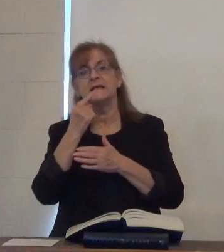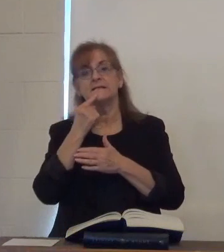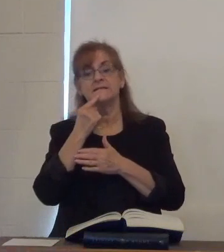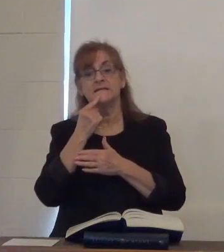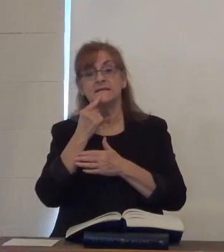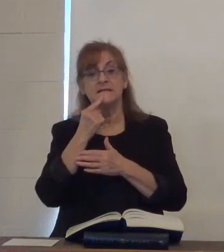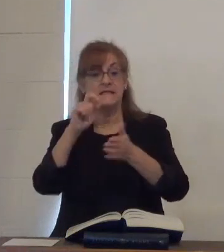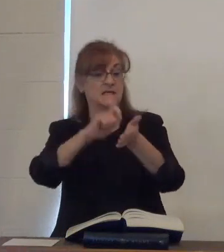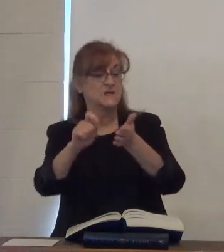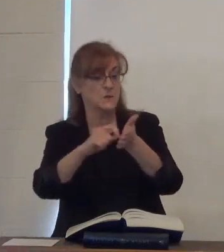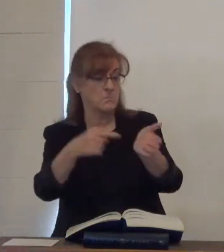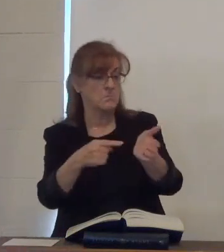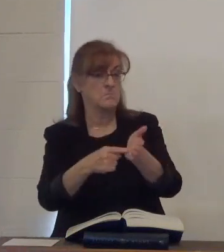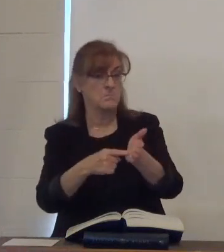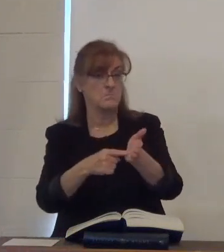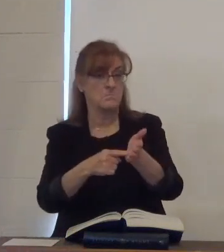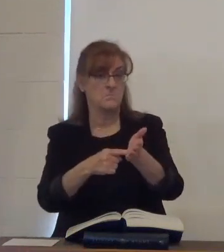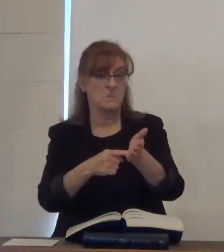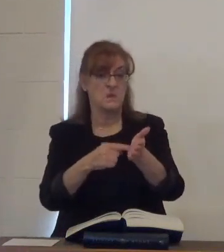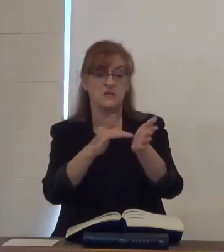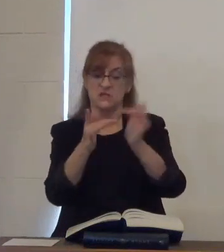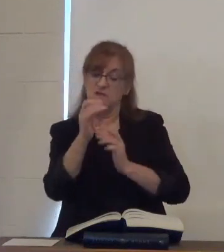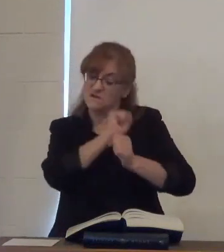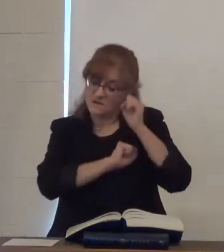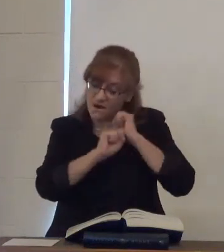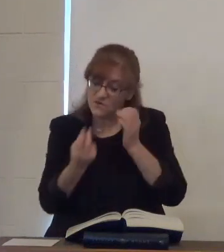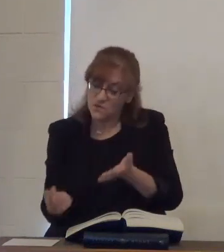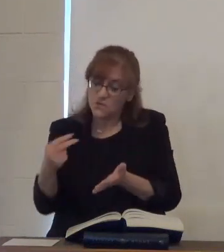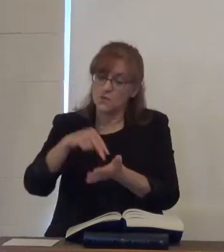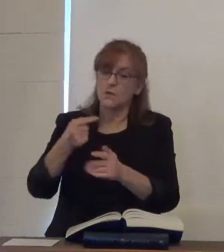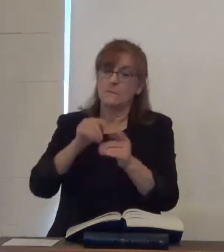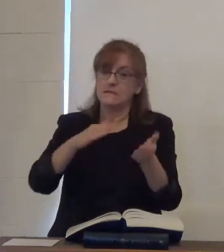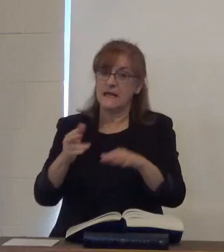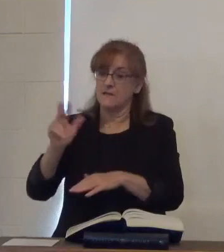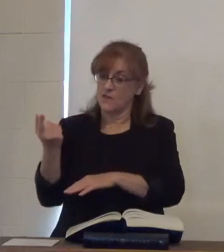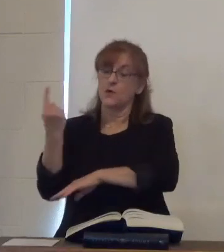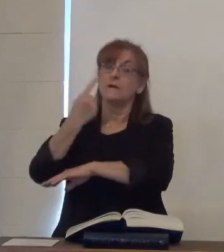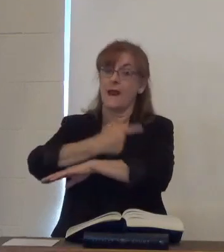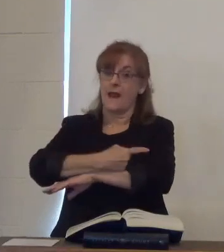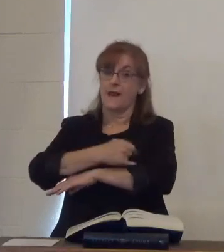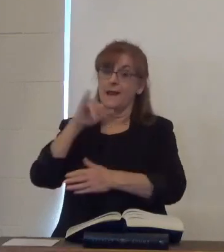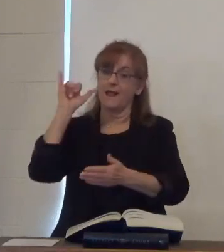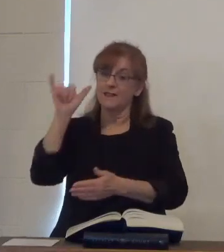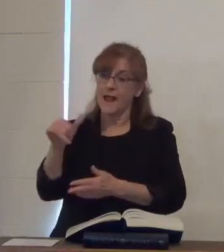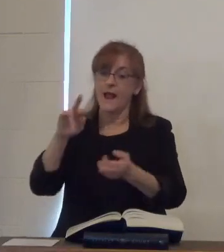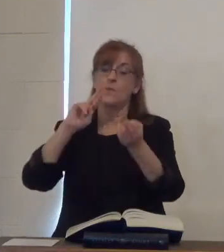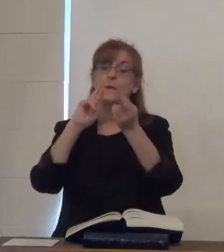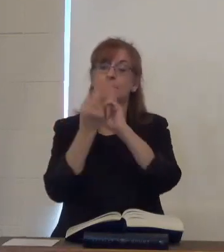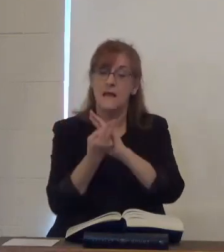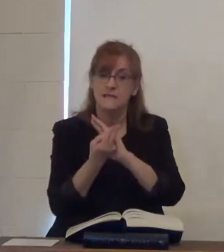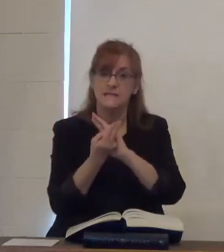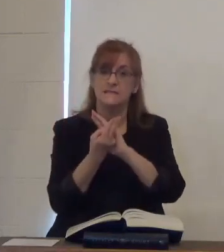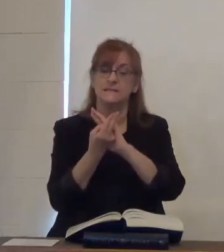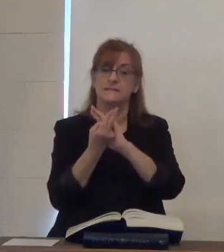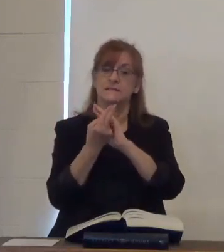it is written, and thus it behooved Christ to suffer and to rise from the dead the third day, and that repentance and remission